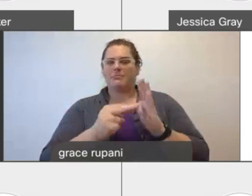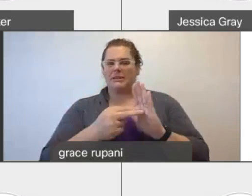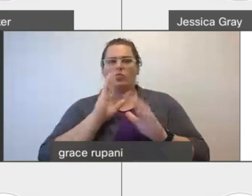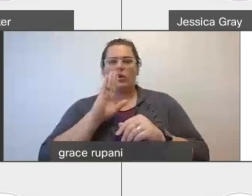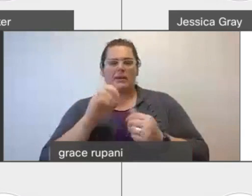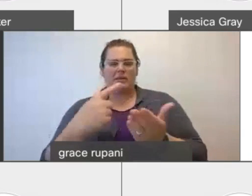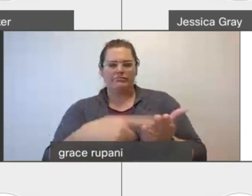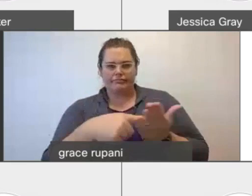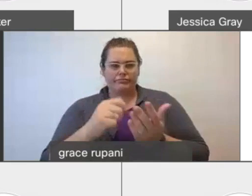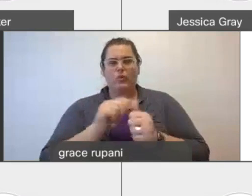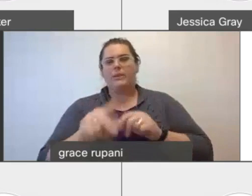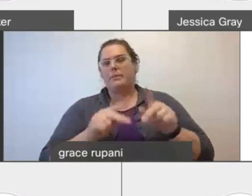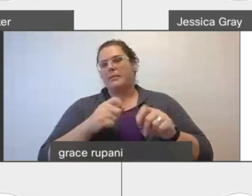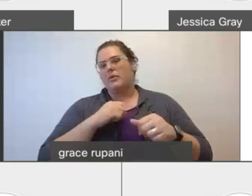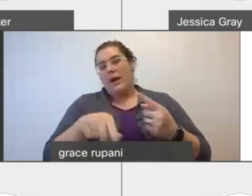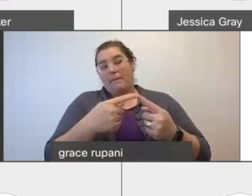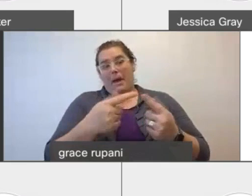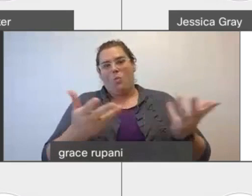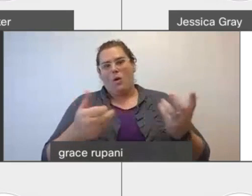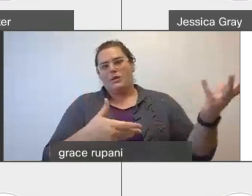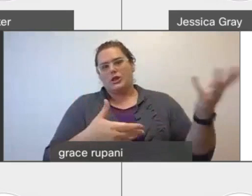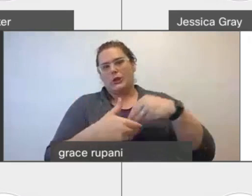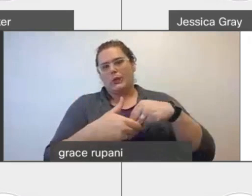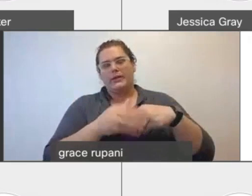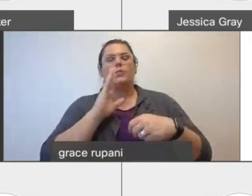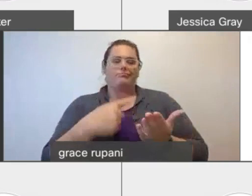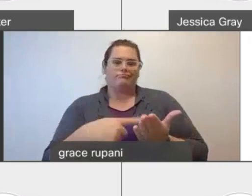what is included in that waiver.